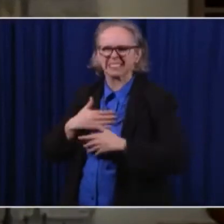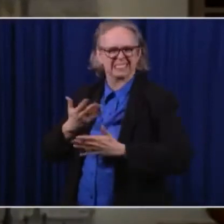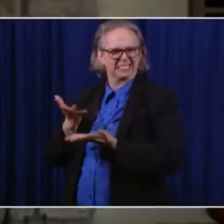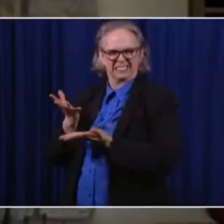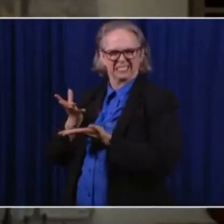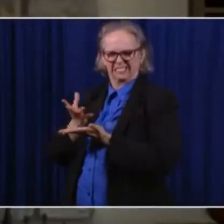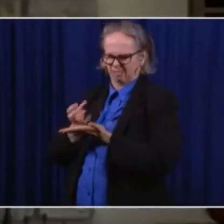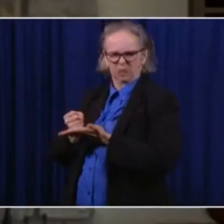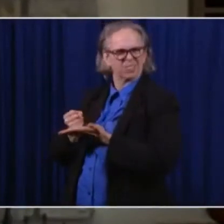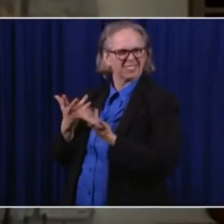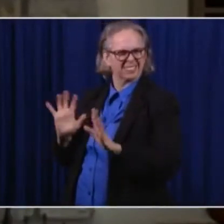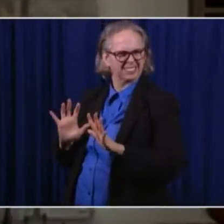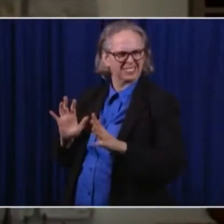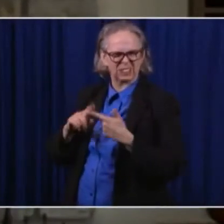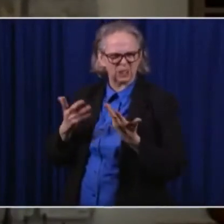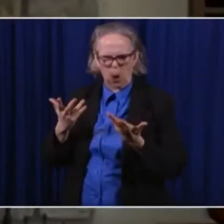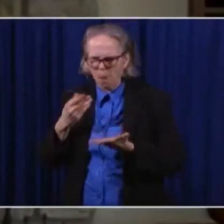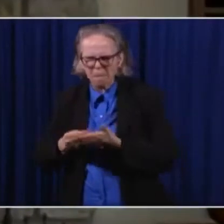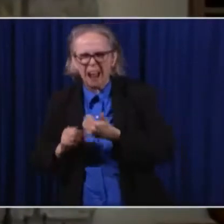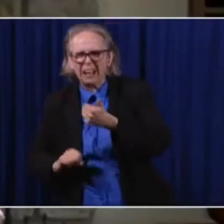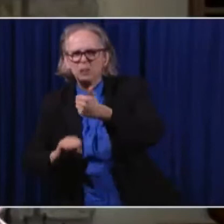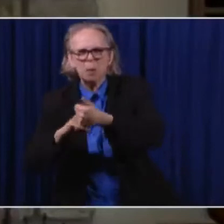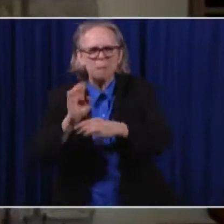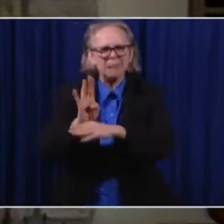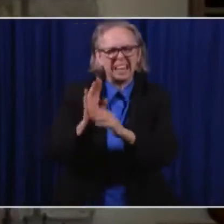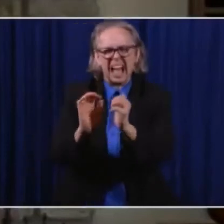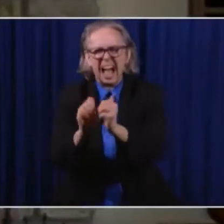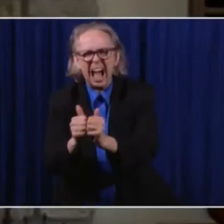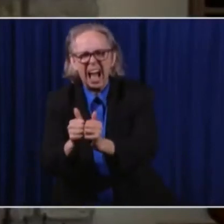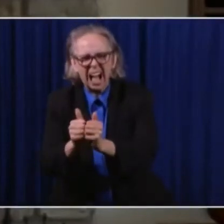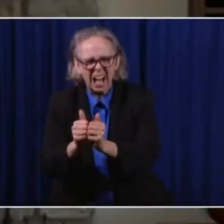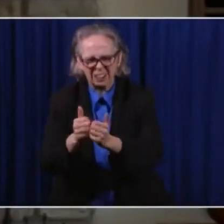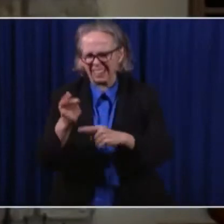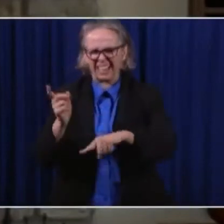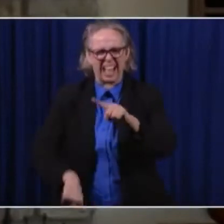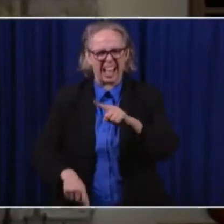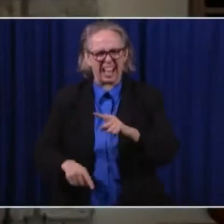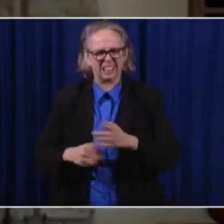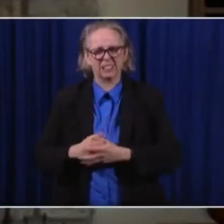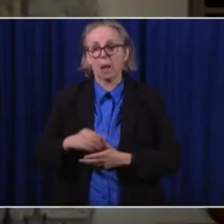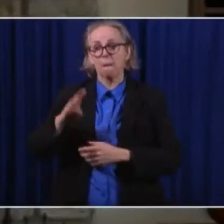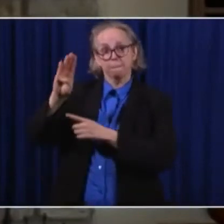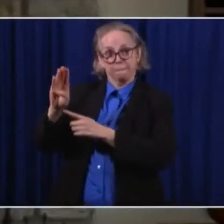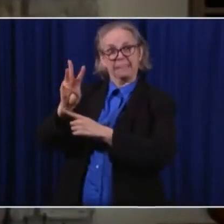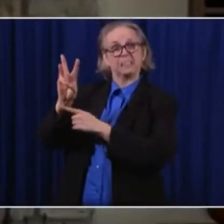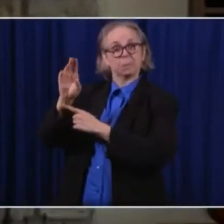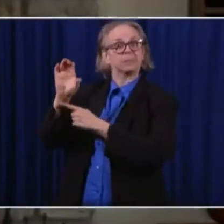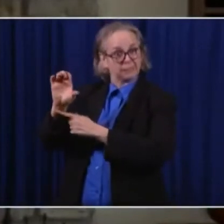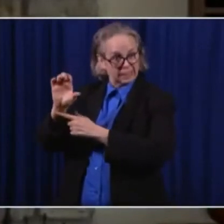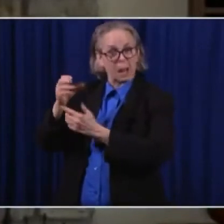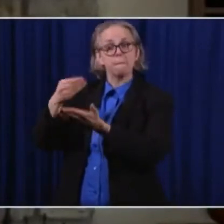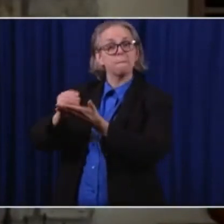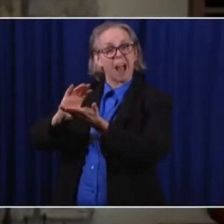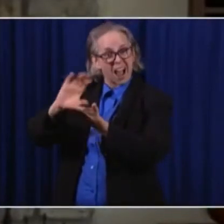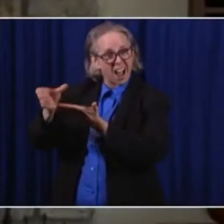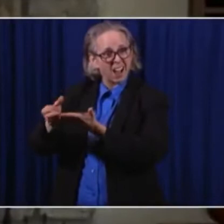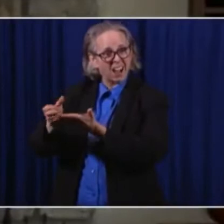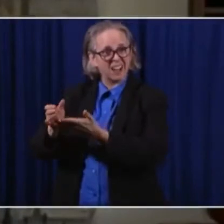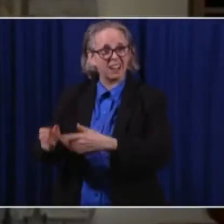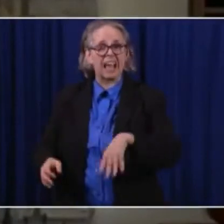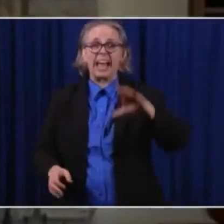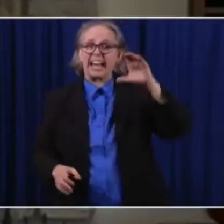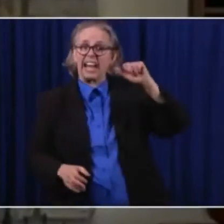people? The federal government came through with some very significant money, but that money is now gone, and we don't have the ability to look at